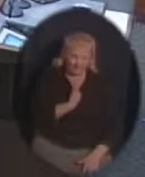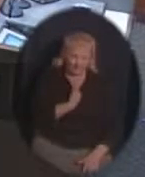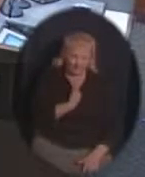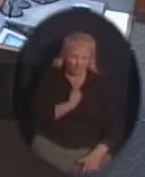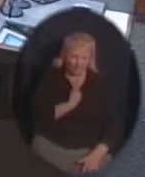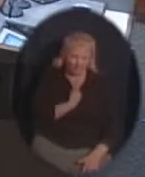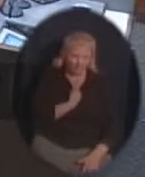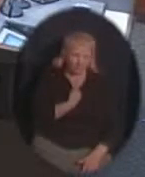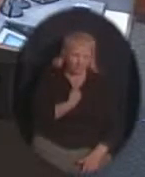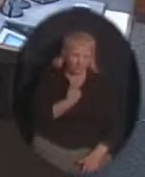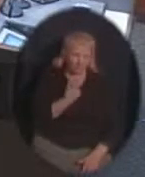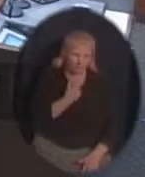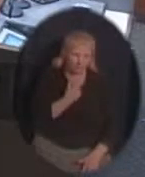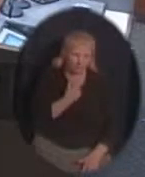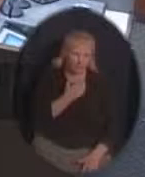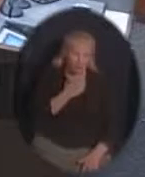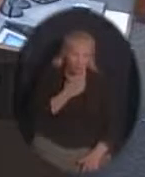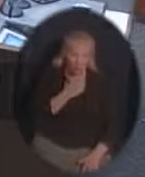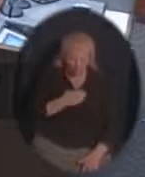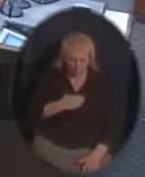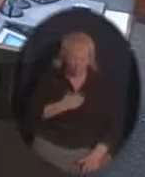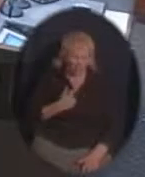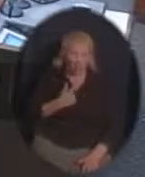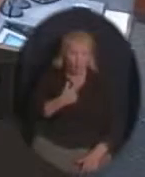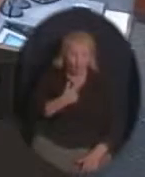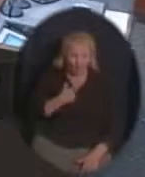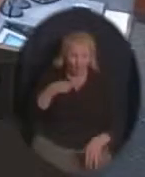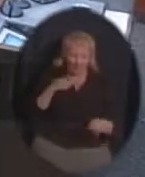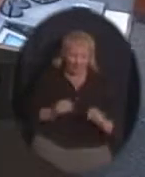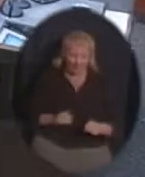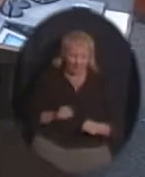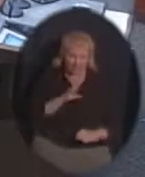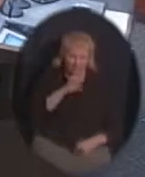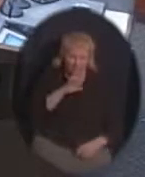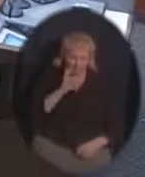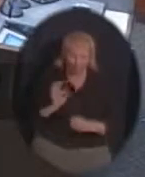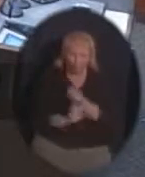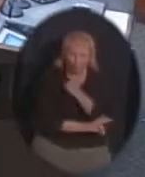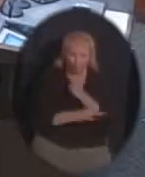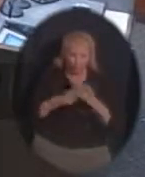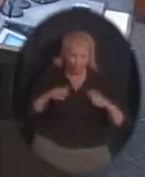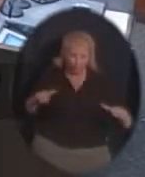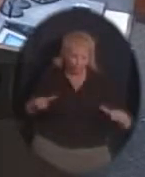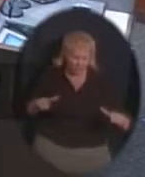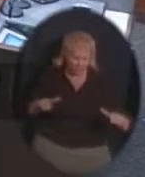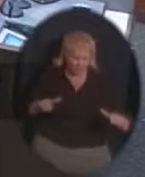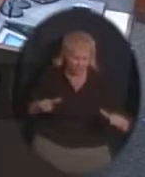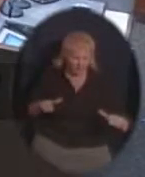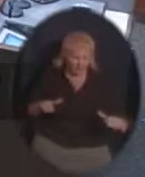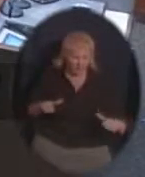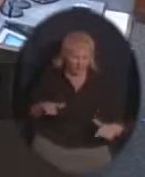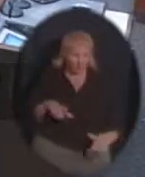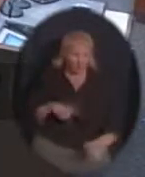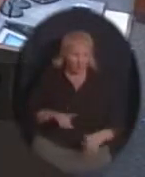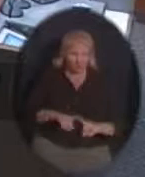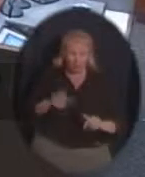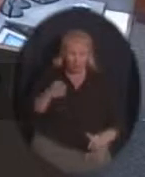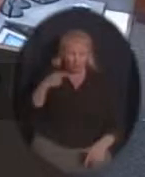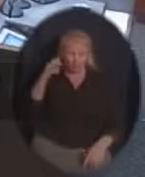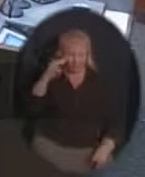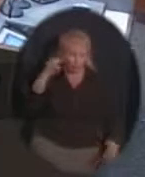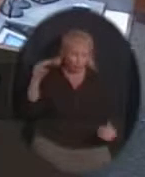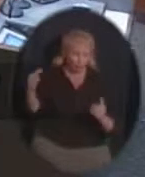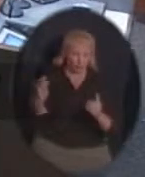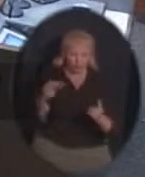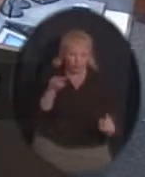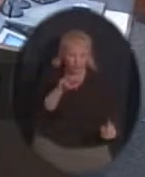I wish I personally could speak a foreign language. Personally, I would like that, but I have to look at this from the standpoint